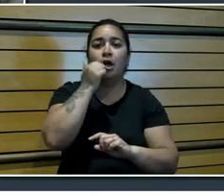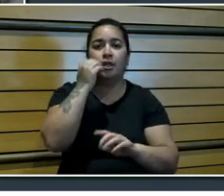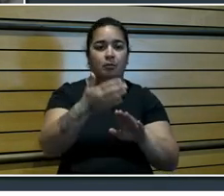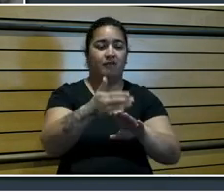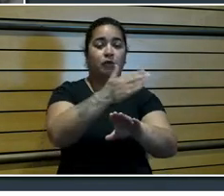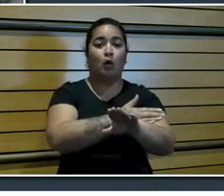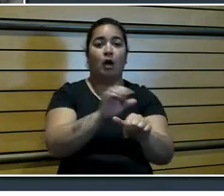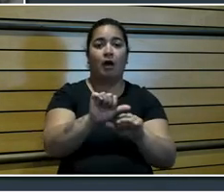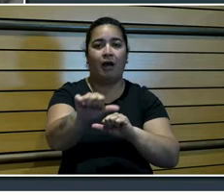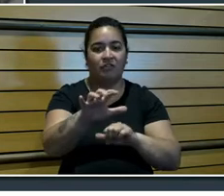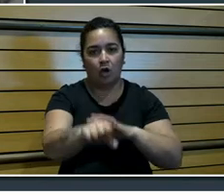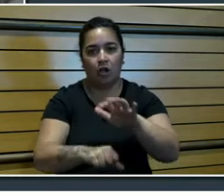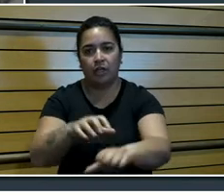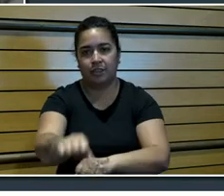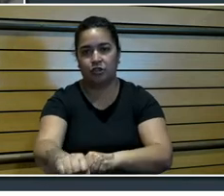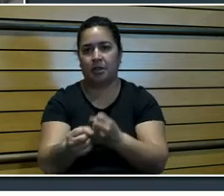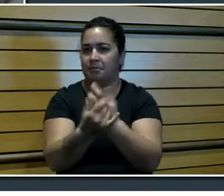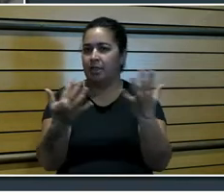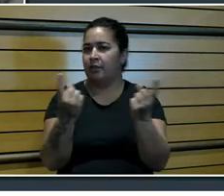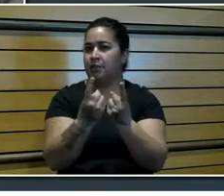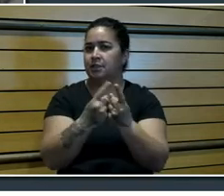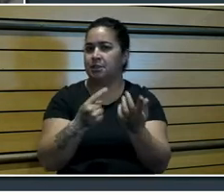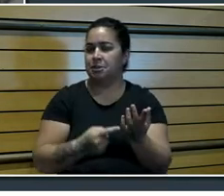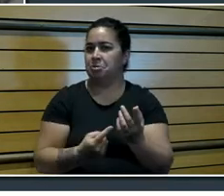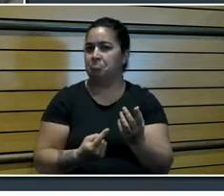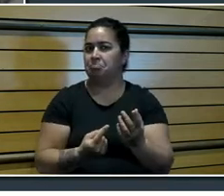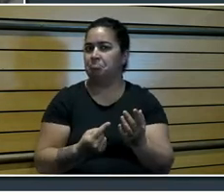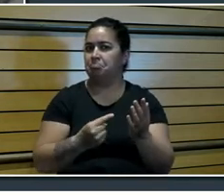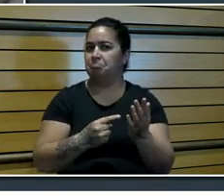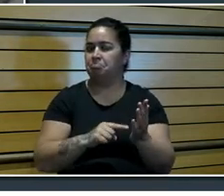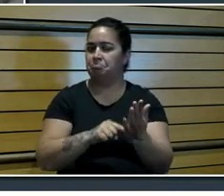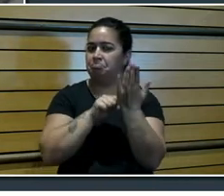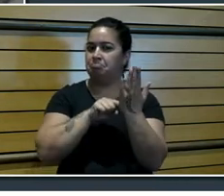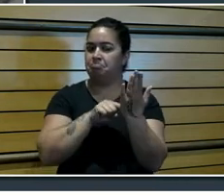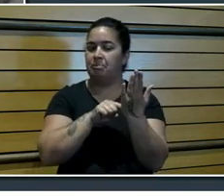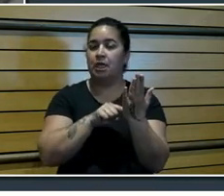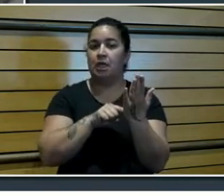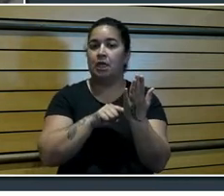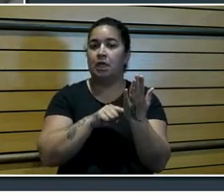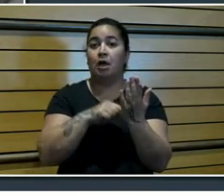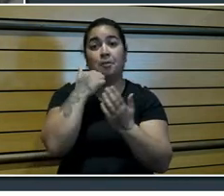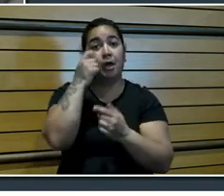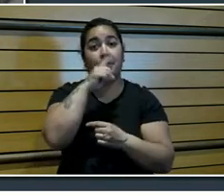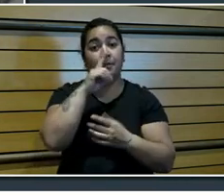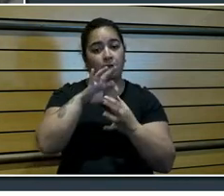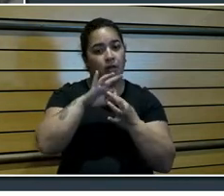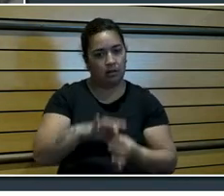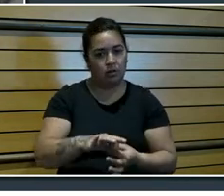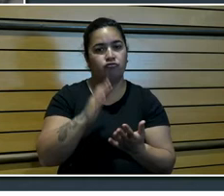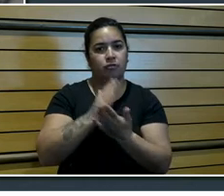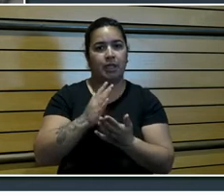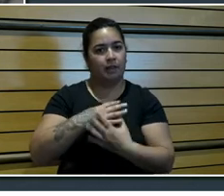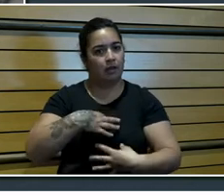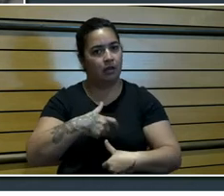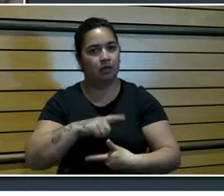of points that stood out. One, Tangata Whenua adapted very quickly to the ideas and practices which arrived with the later